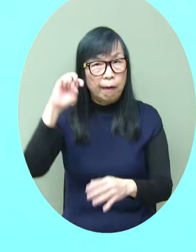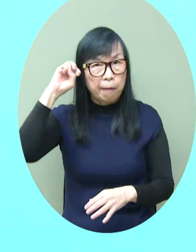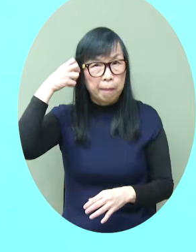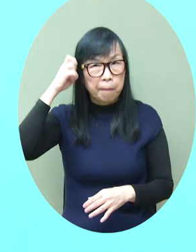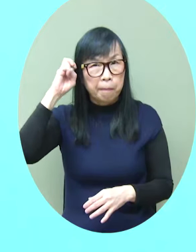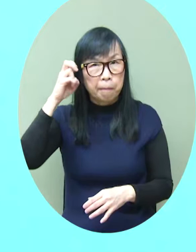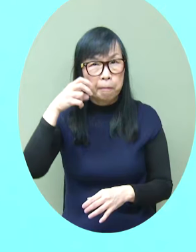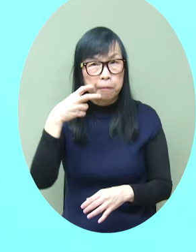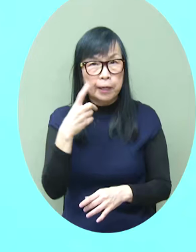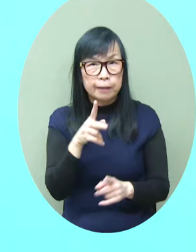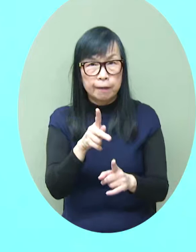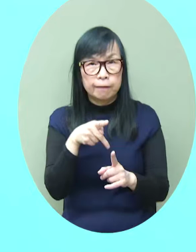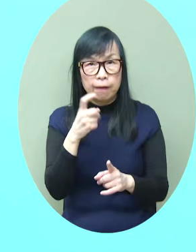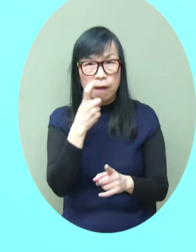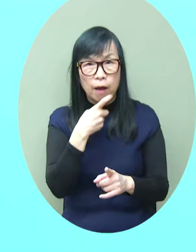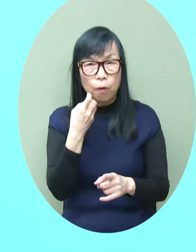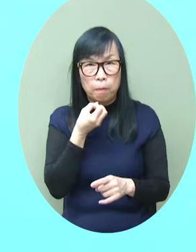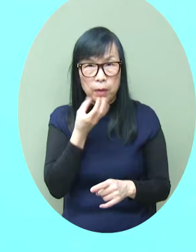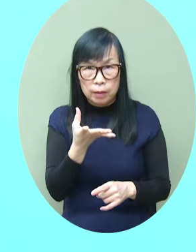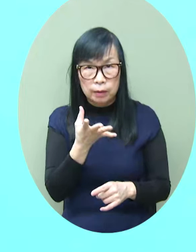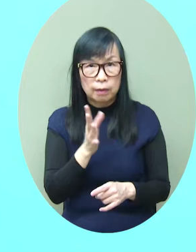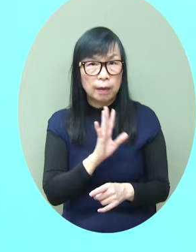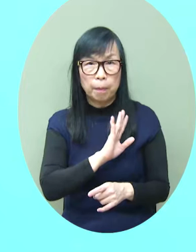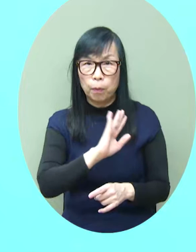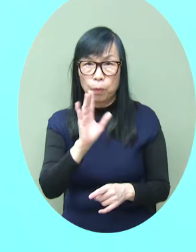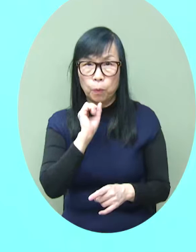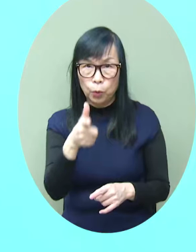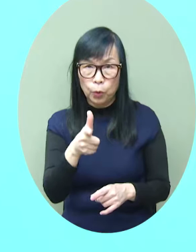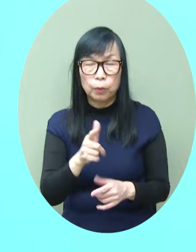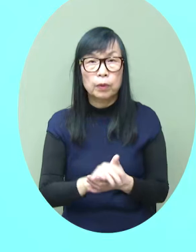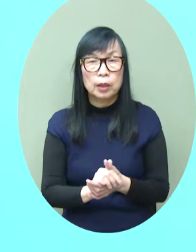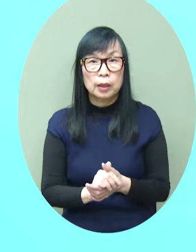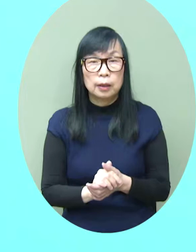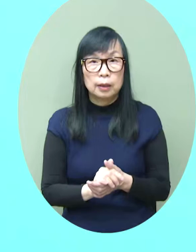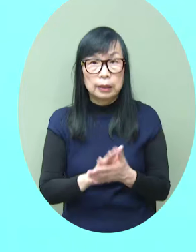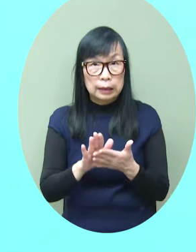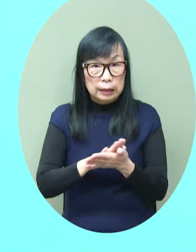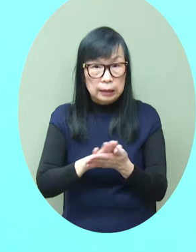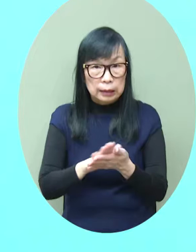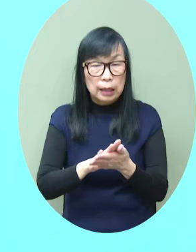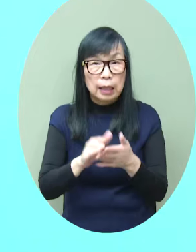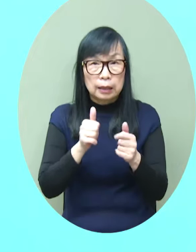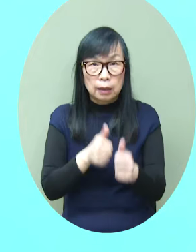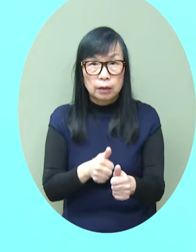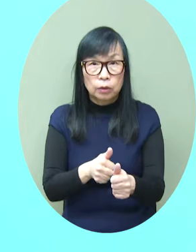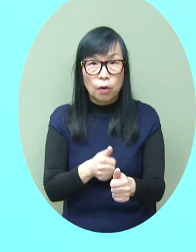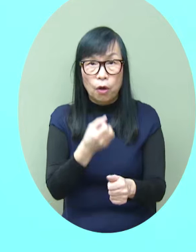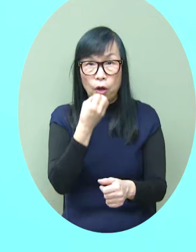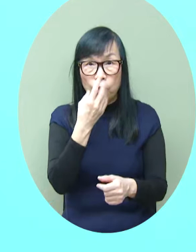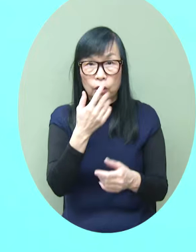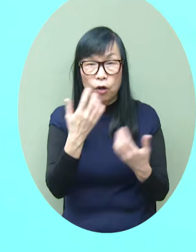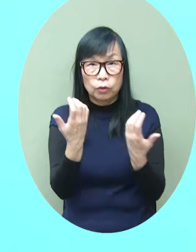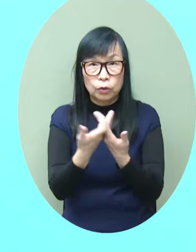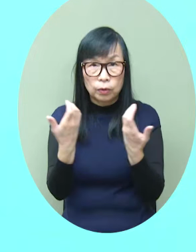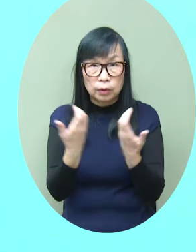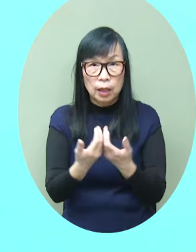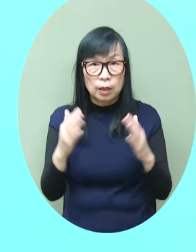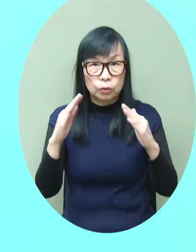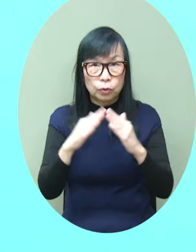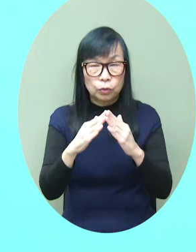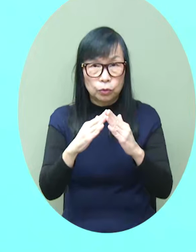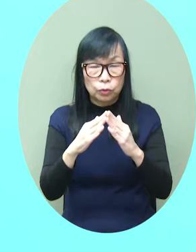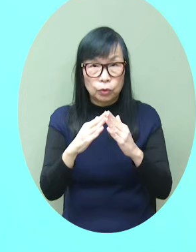facts. The facts is, according to the latest survey by the Census and Statistics Department and Invest Hong Kong, as at